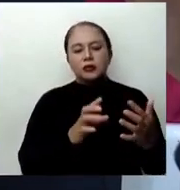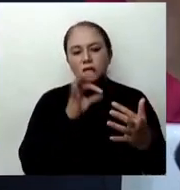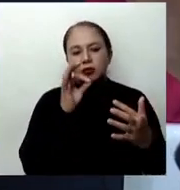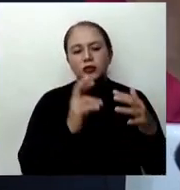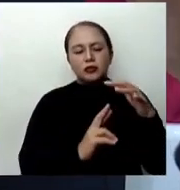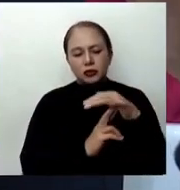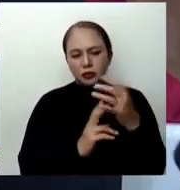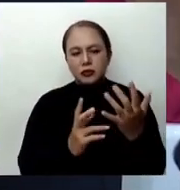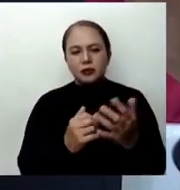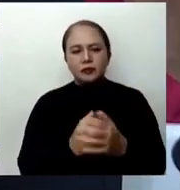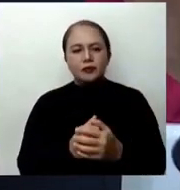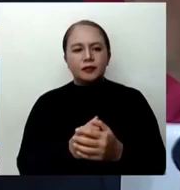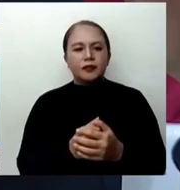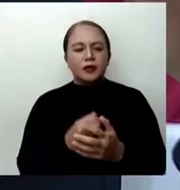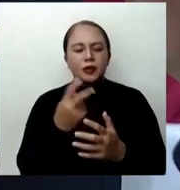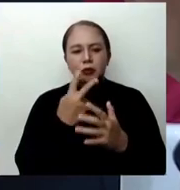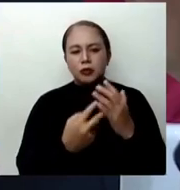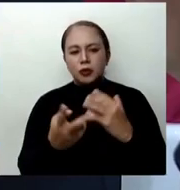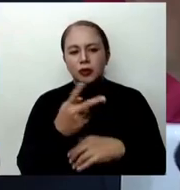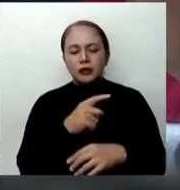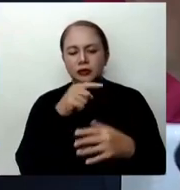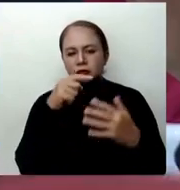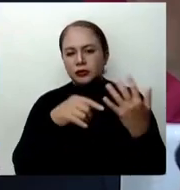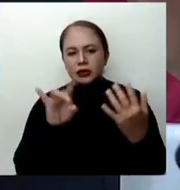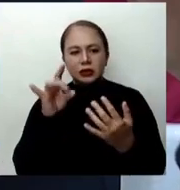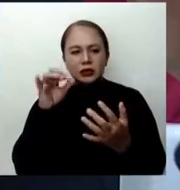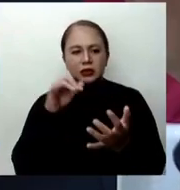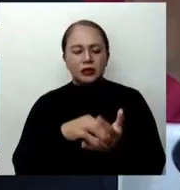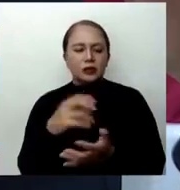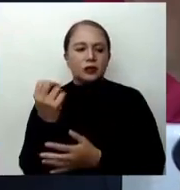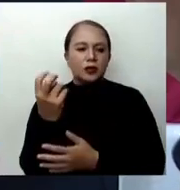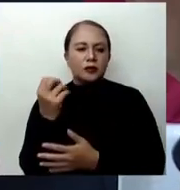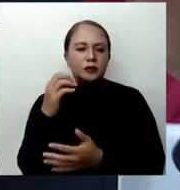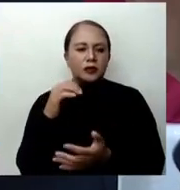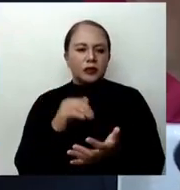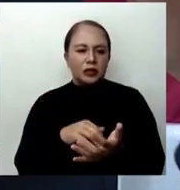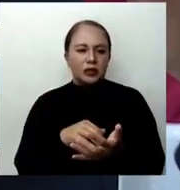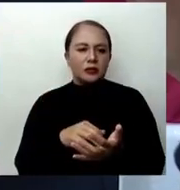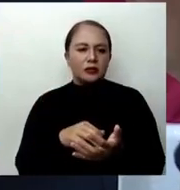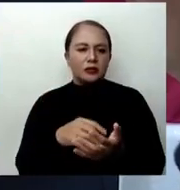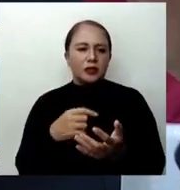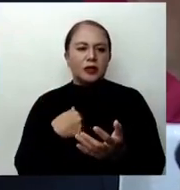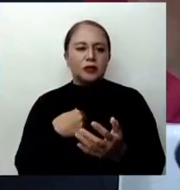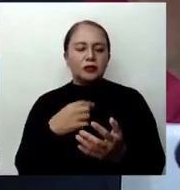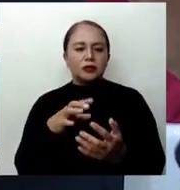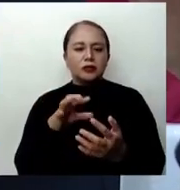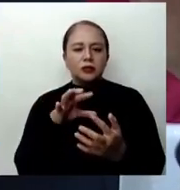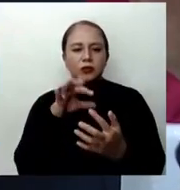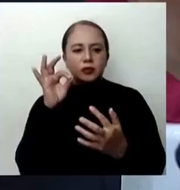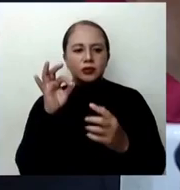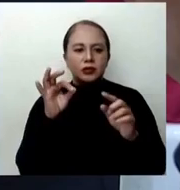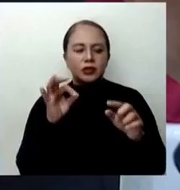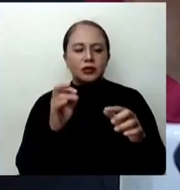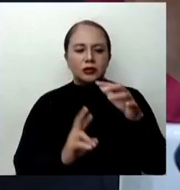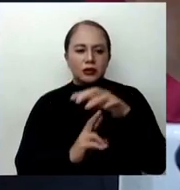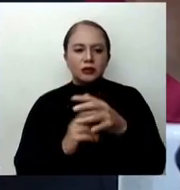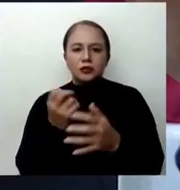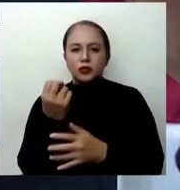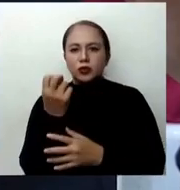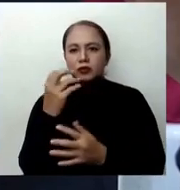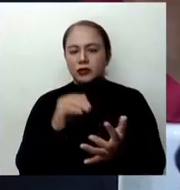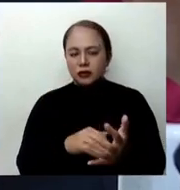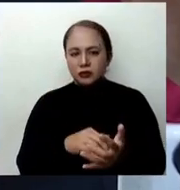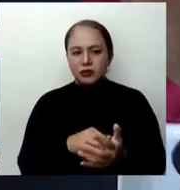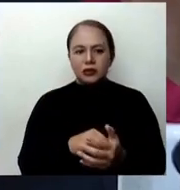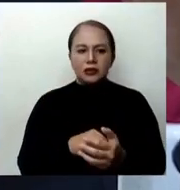right. Sir. Both, sir. Out of these 18,000, sir, 12,000 availed the optional retirement, sir. What? Yes, sir. 12,000, sir.